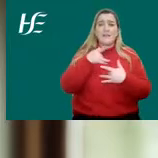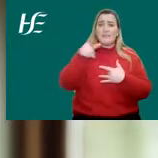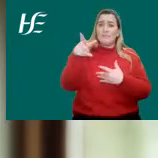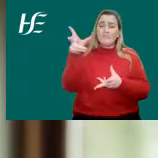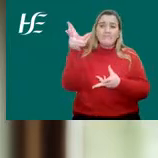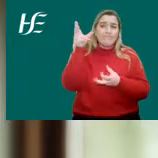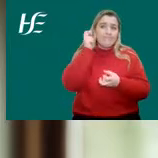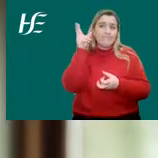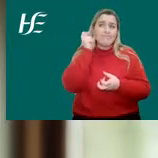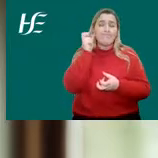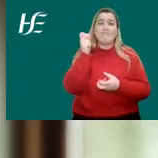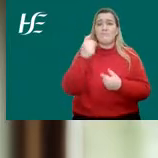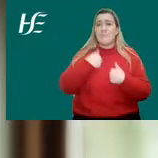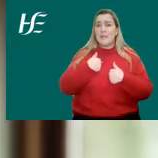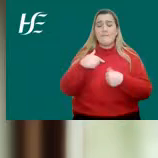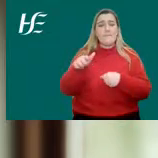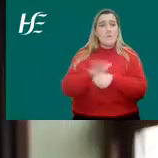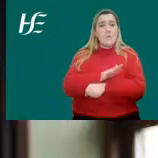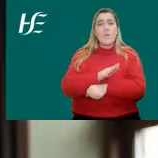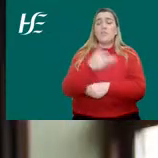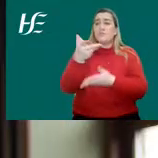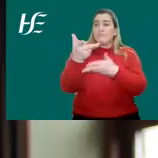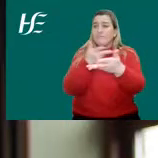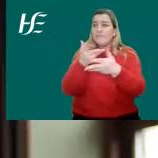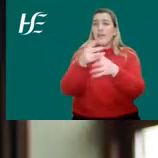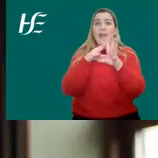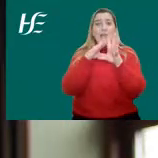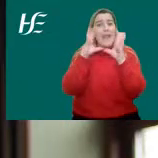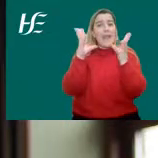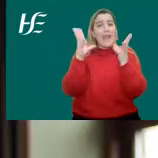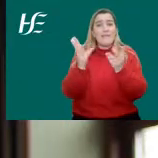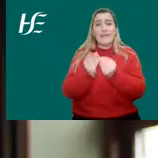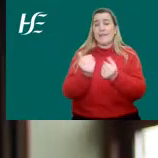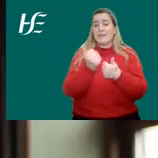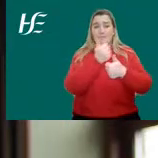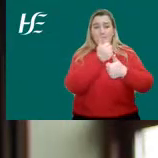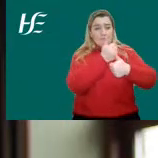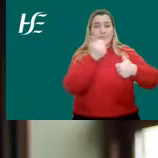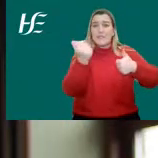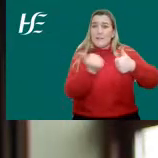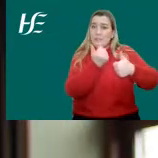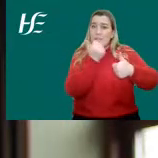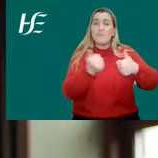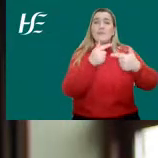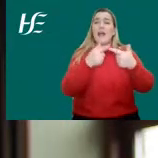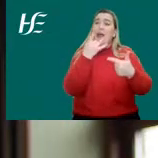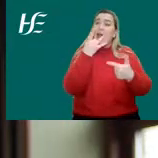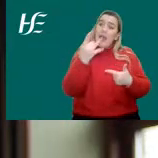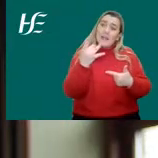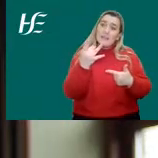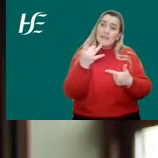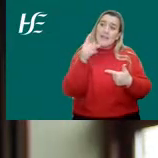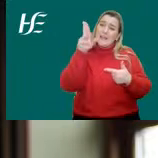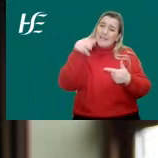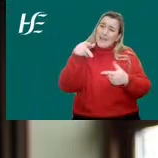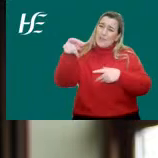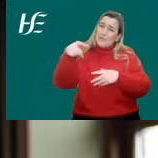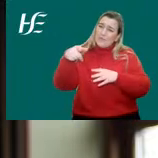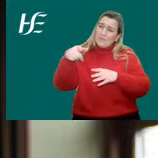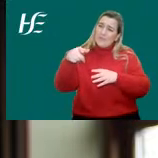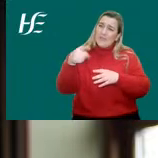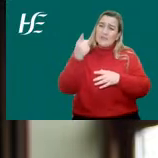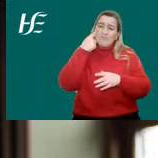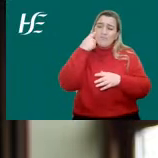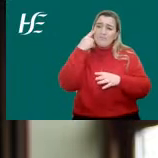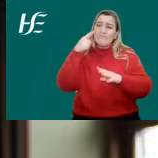of my symptoms, and then she asked me, could she examine me internally, which nobody has ever asked could they do before.